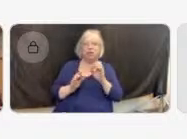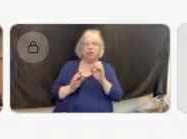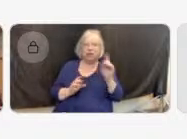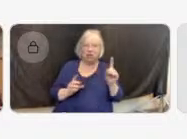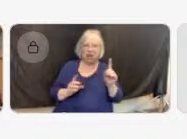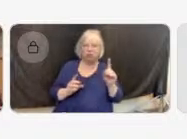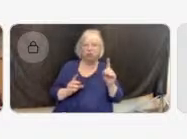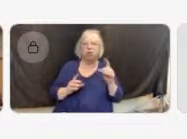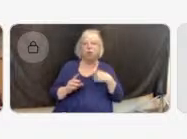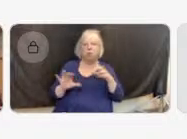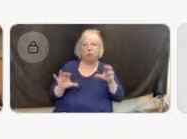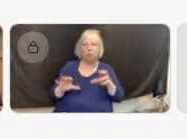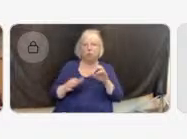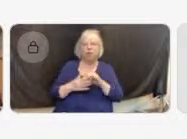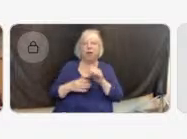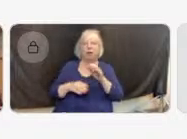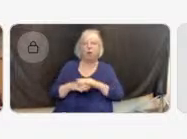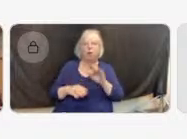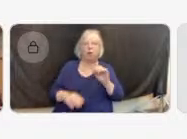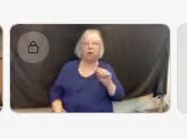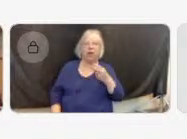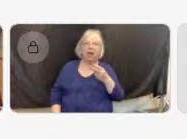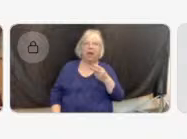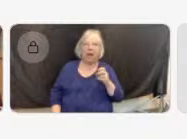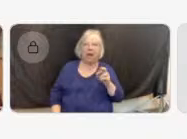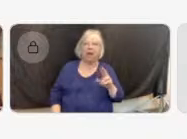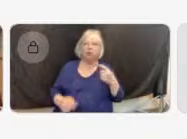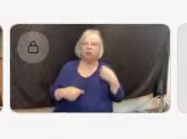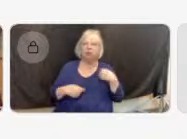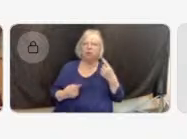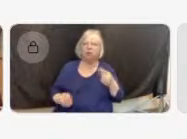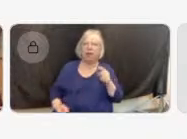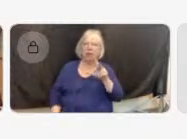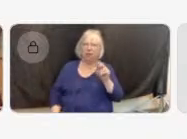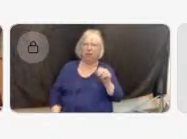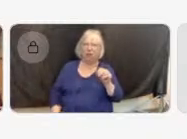doing that on Asher Avenue for the past 30 years.